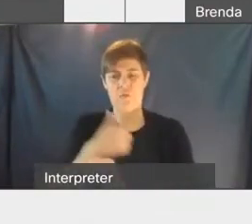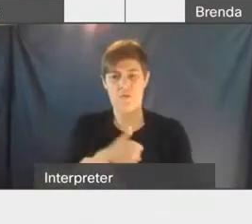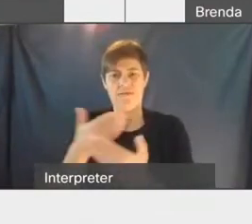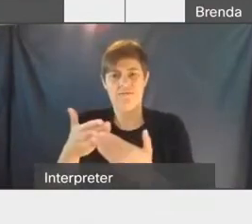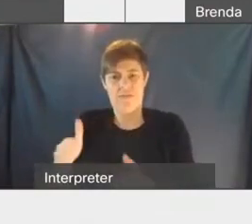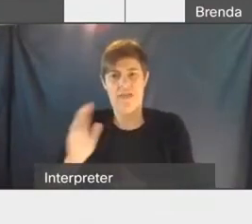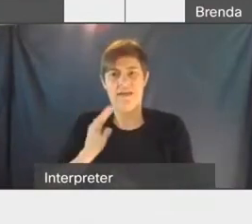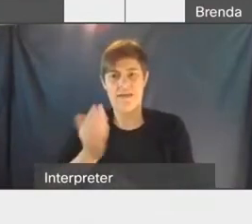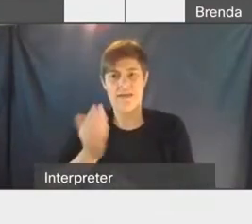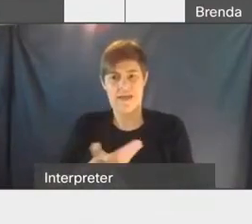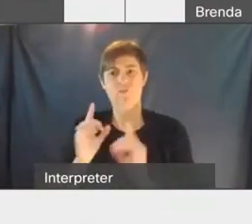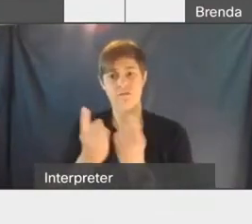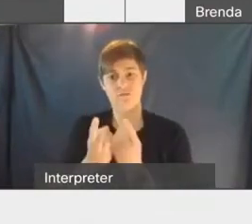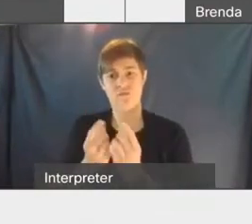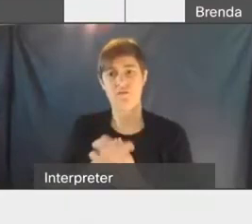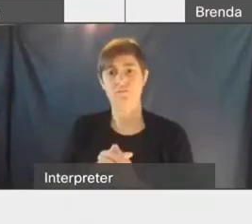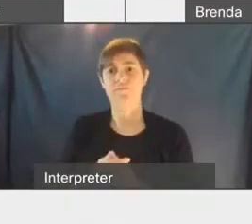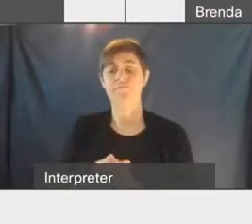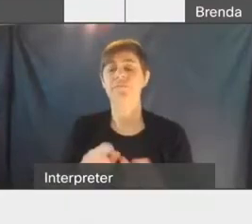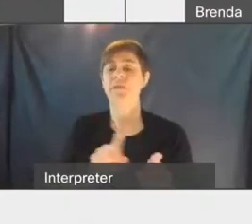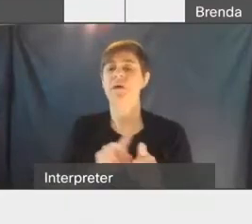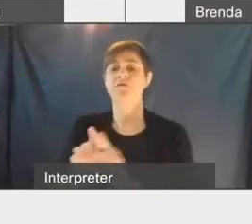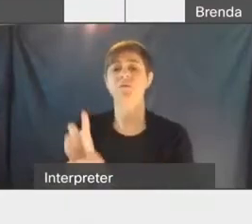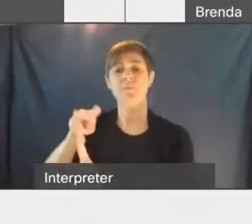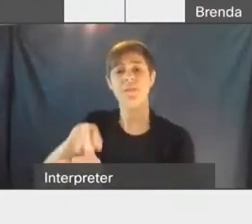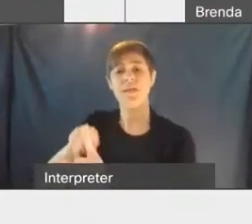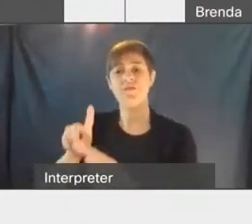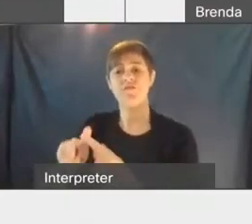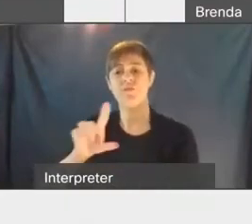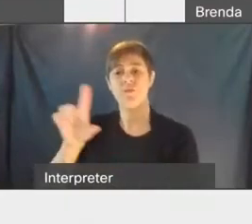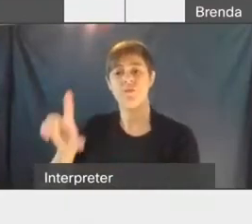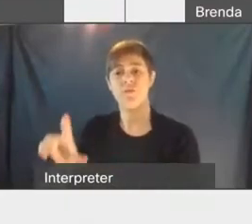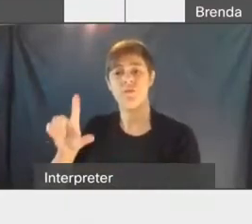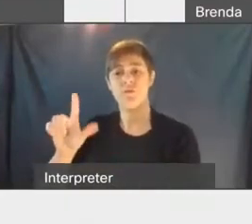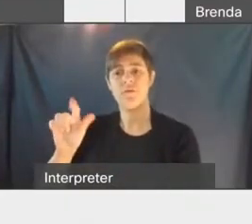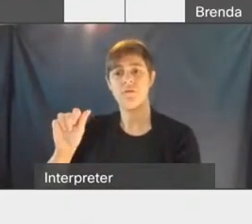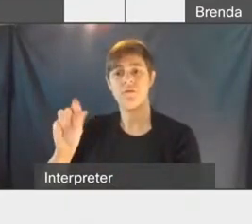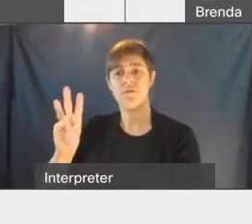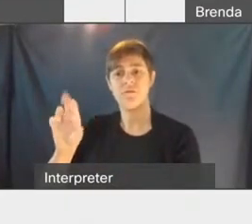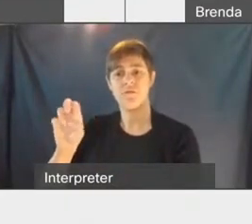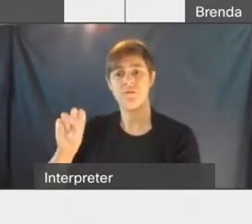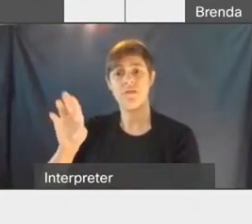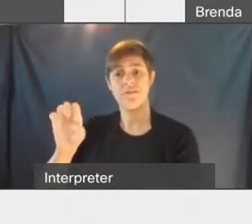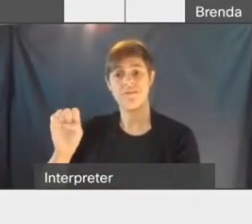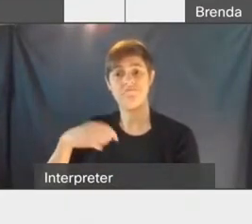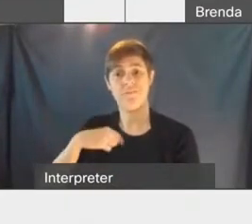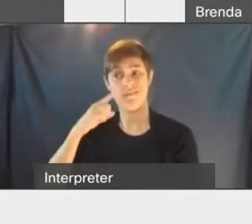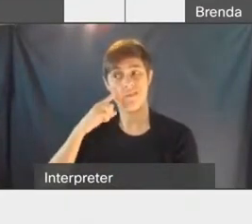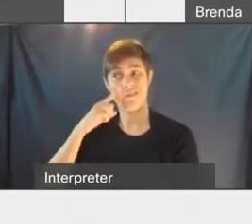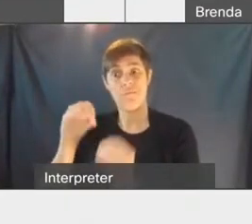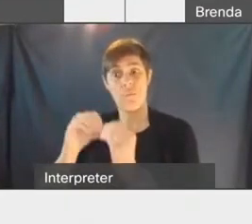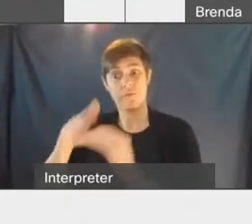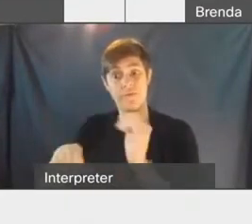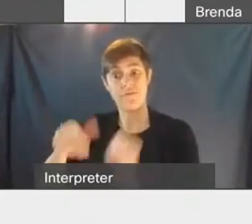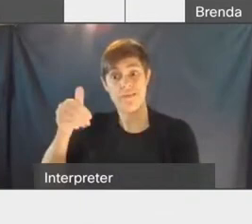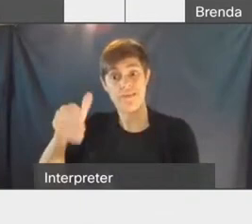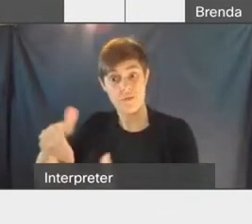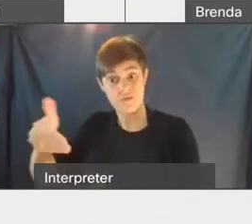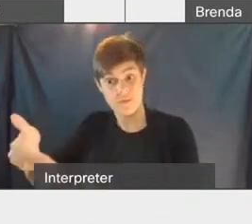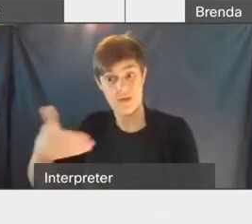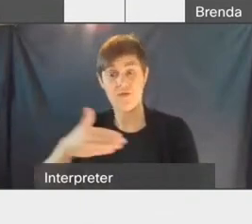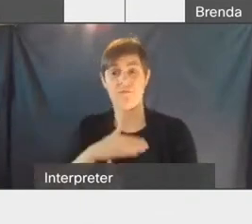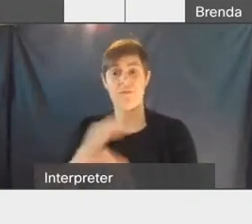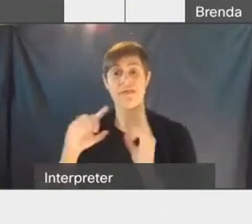in up. And it also applies to Lawrence, I think slightly more than 10,000. So just to let you know, my district is the